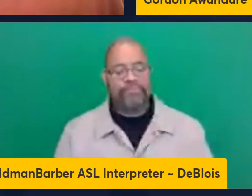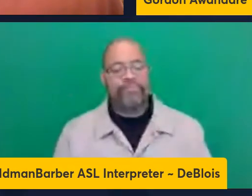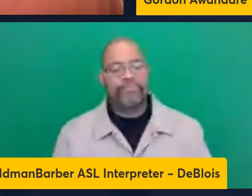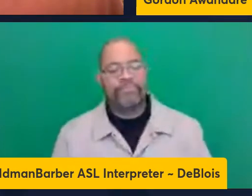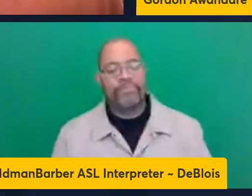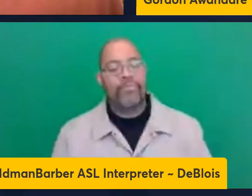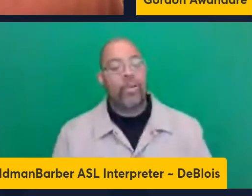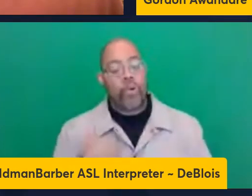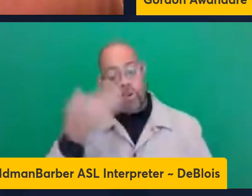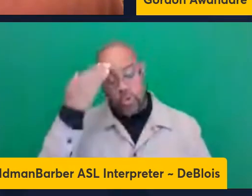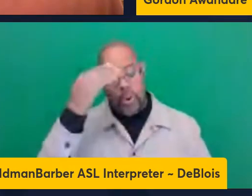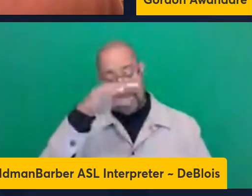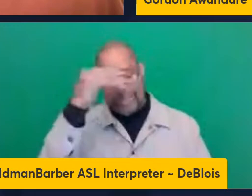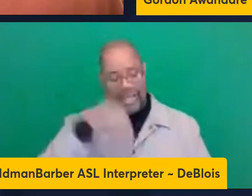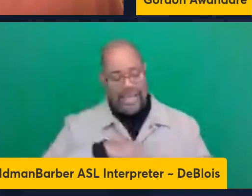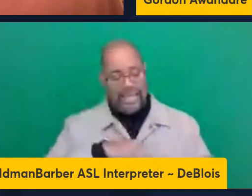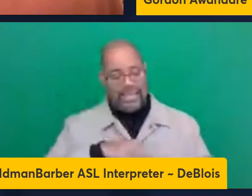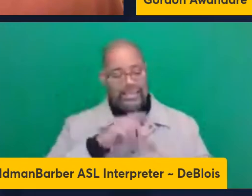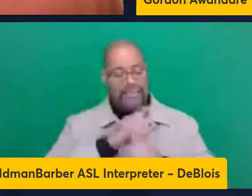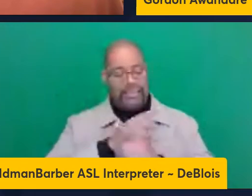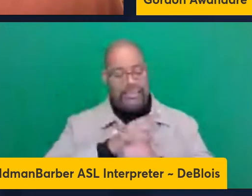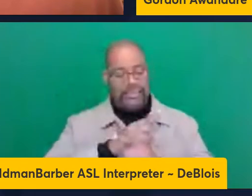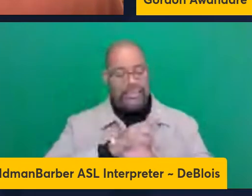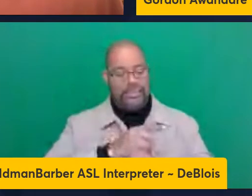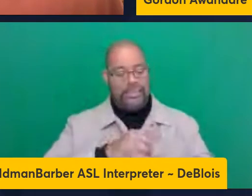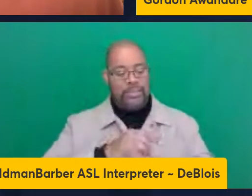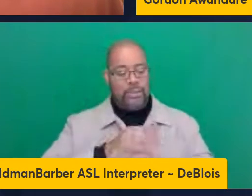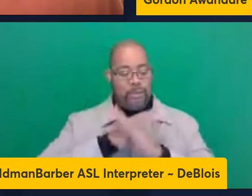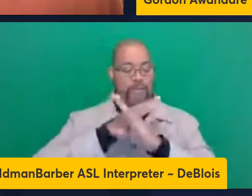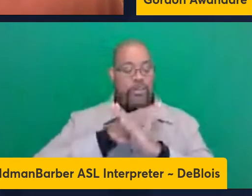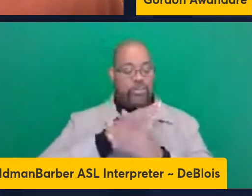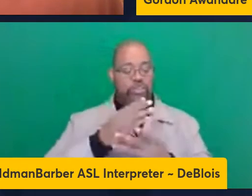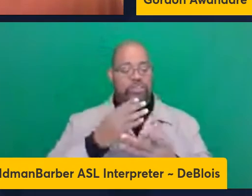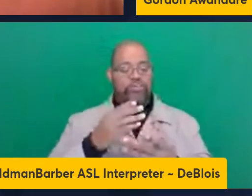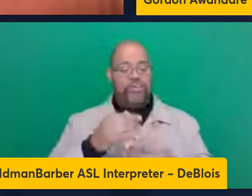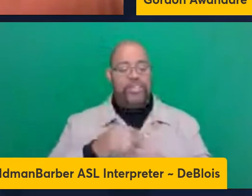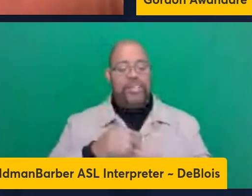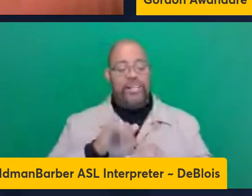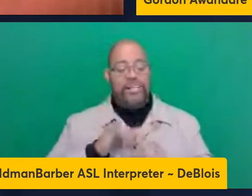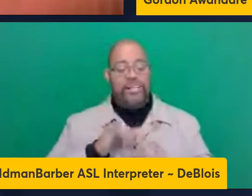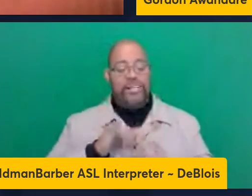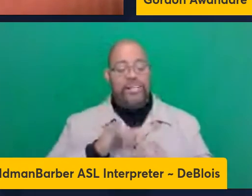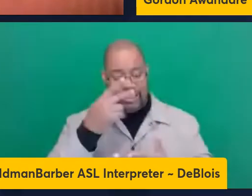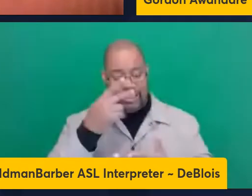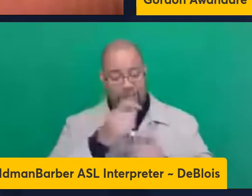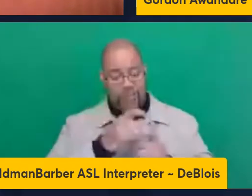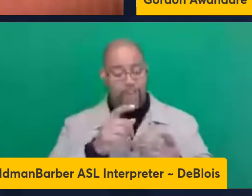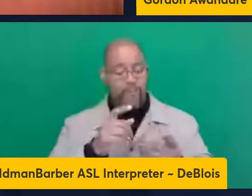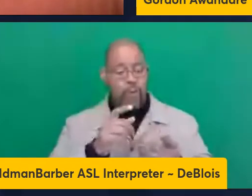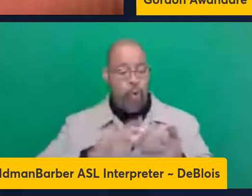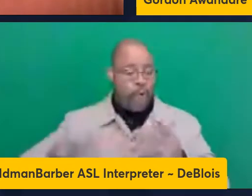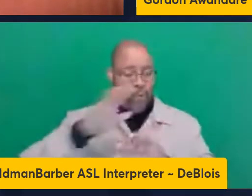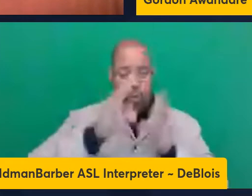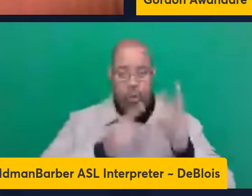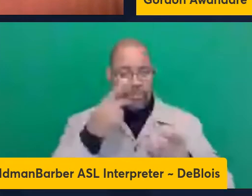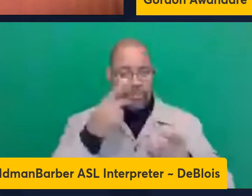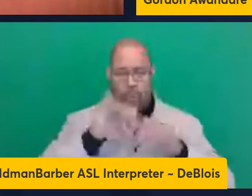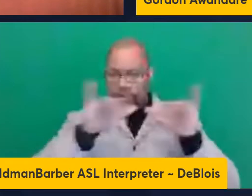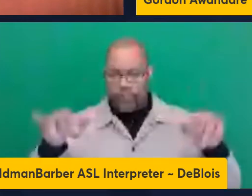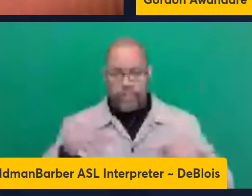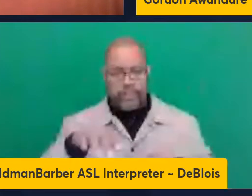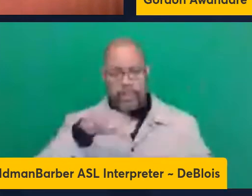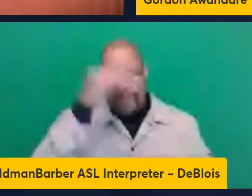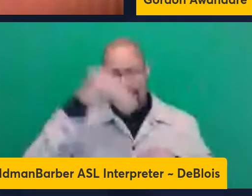we know, Black in Immuno is very diverse in terms of like Black people from all over the world. So are there also opportunities